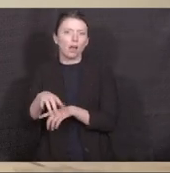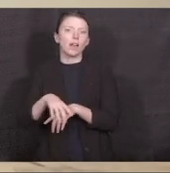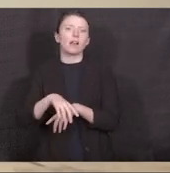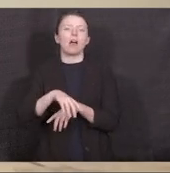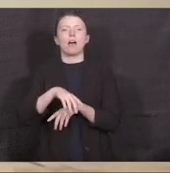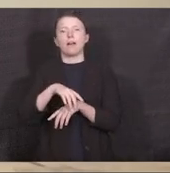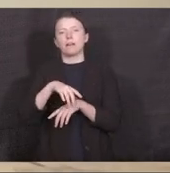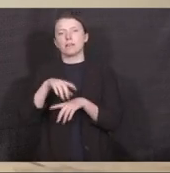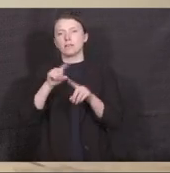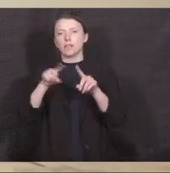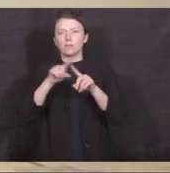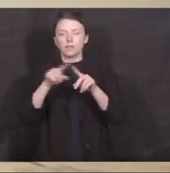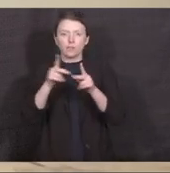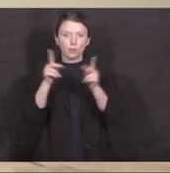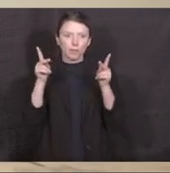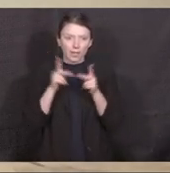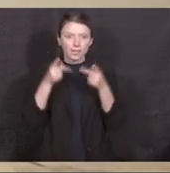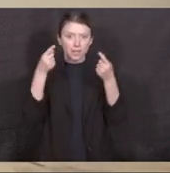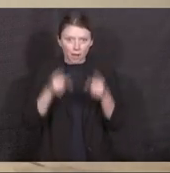figure out where